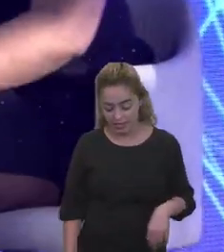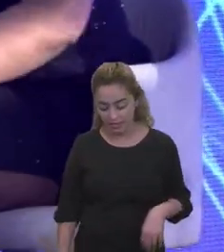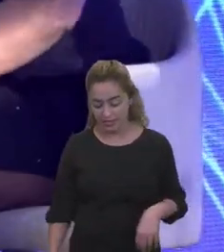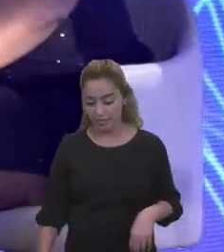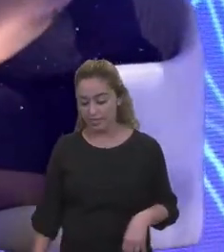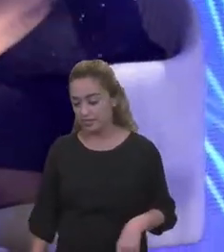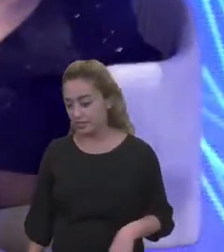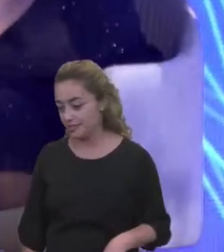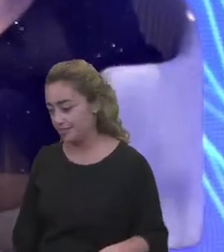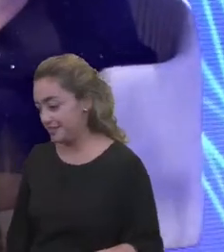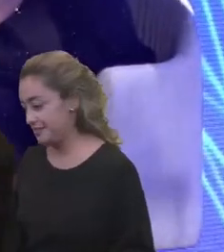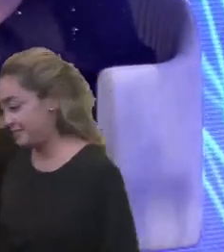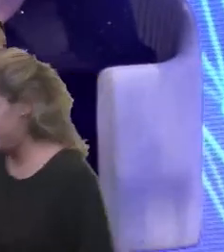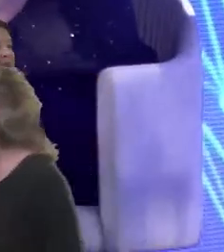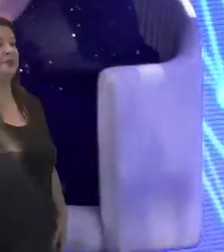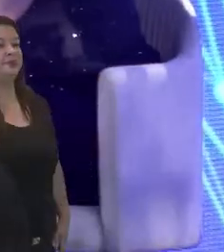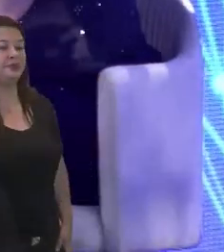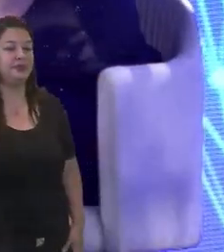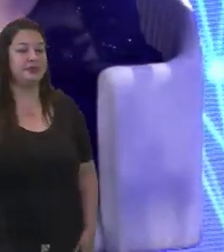Deixa eu te ver. Pronto.